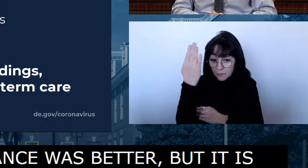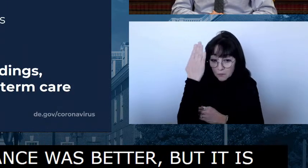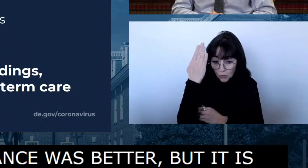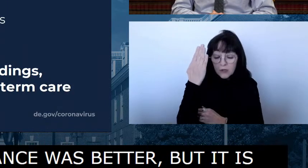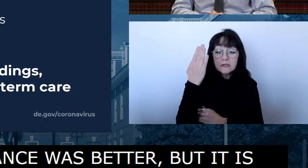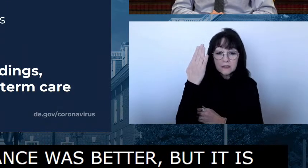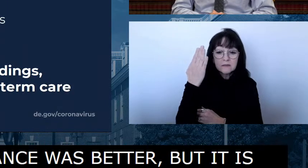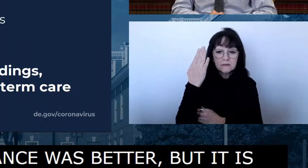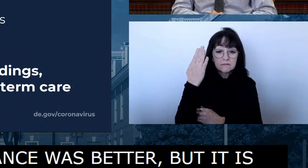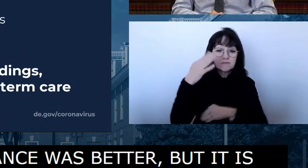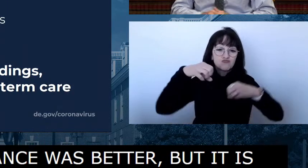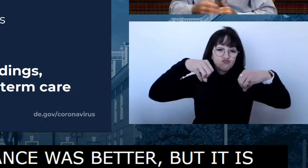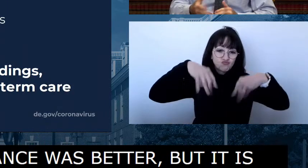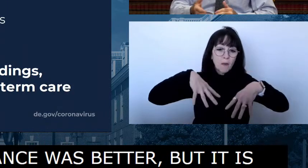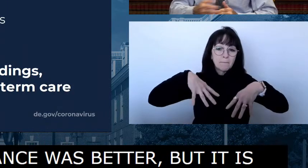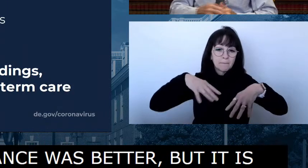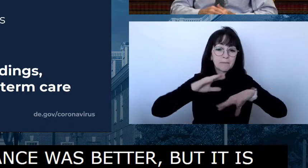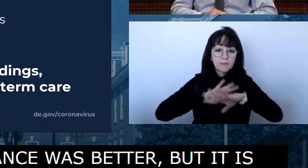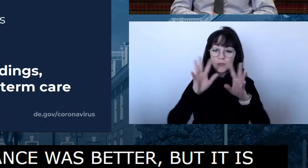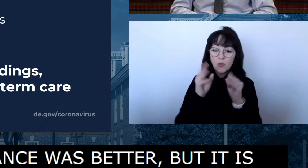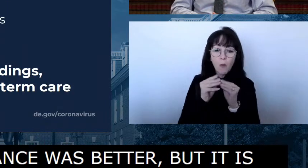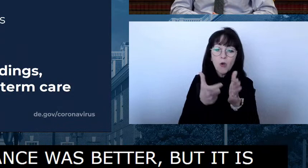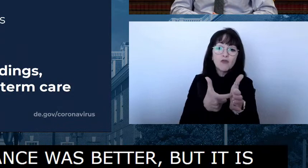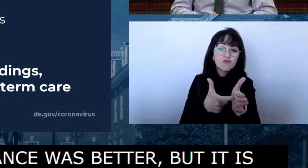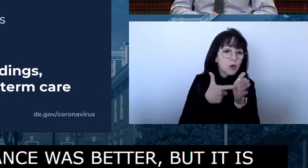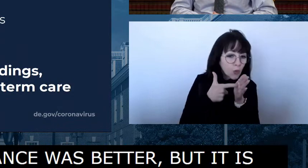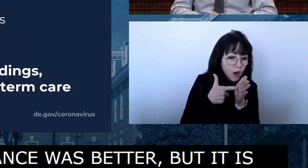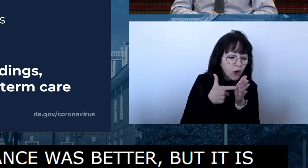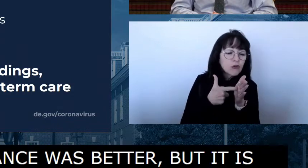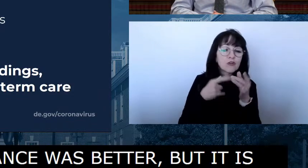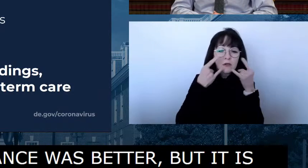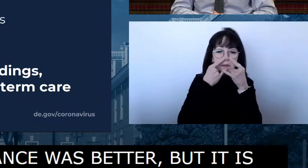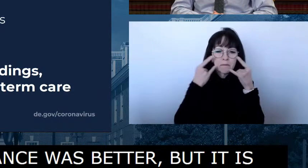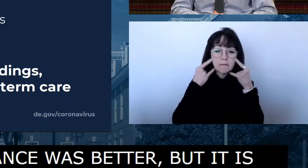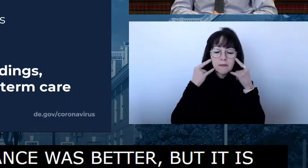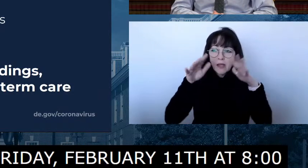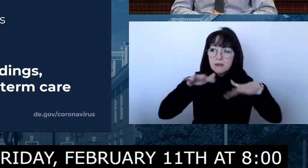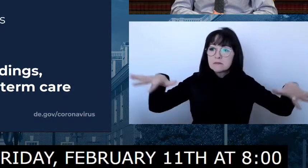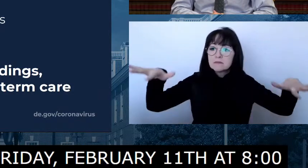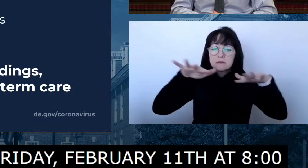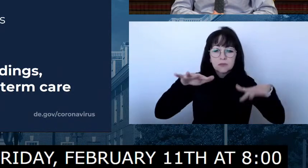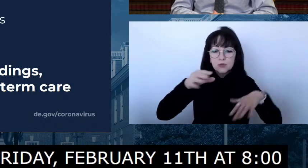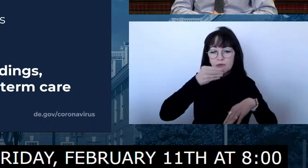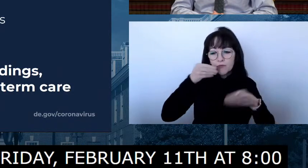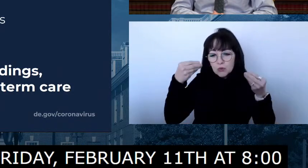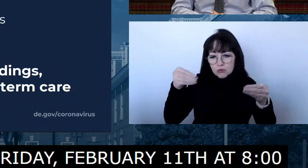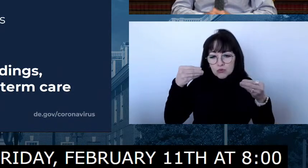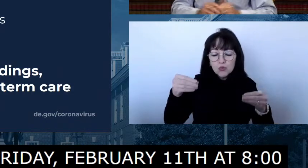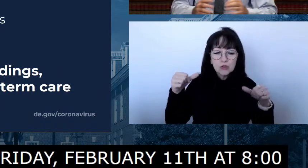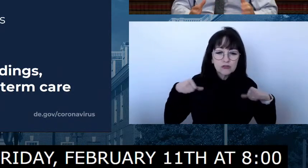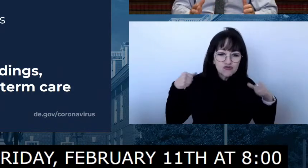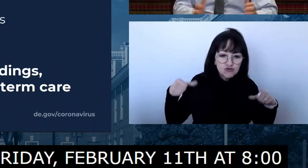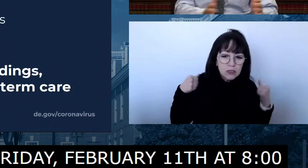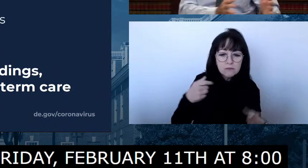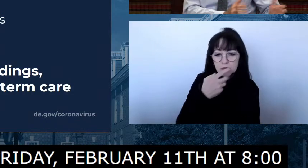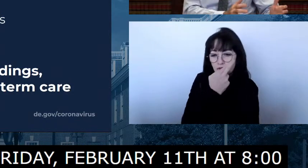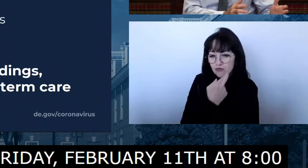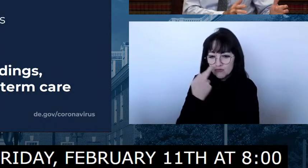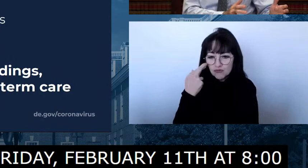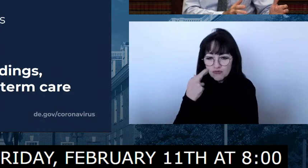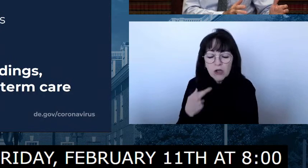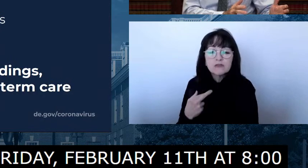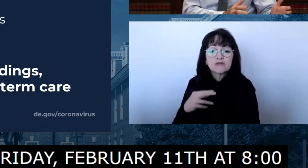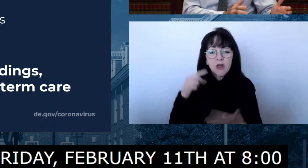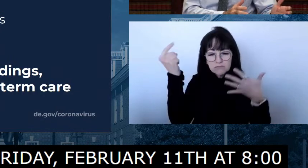mask will not be required by the state in these indoor places, convenience stores, grocery stores, gyms, restaurants. You'll remember, just think